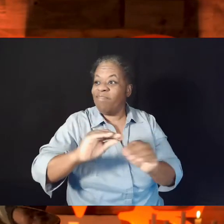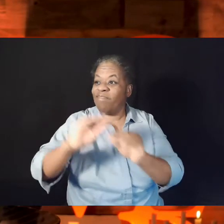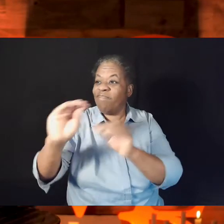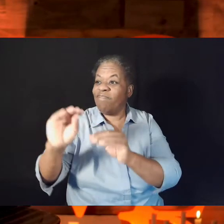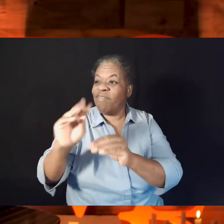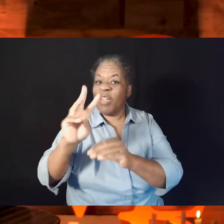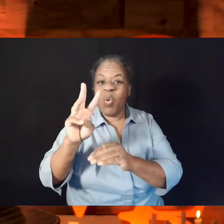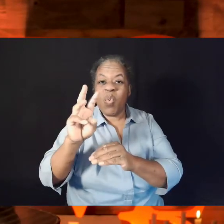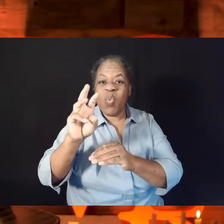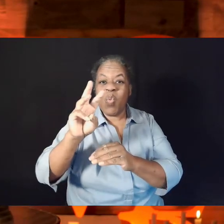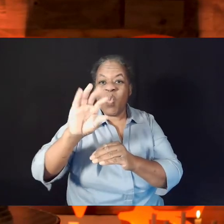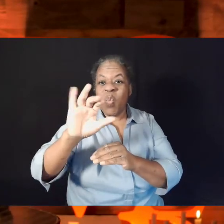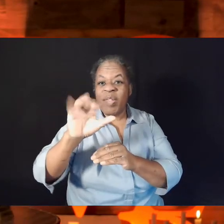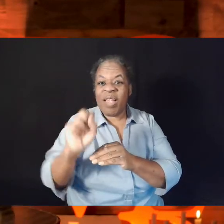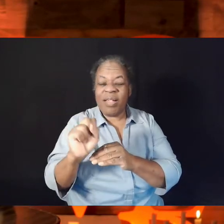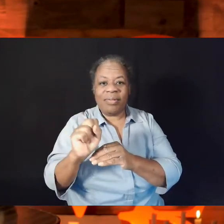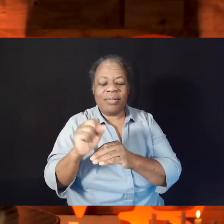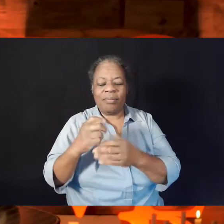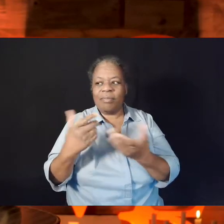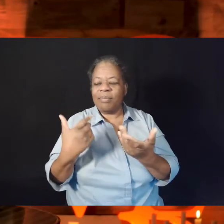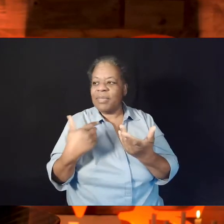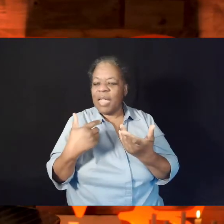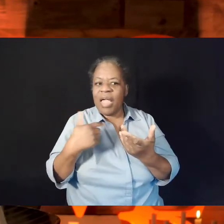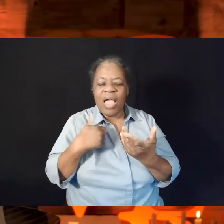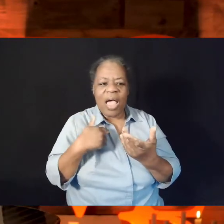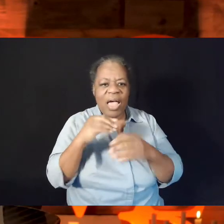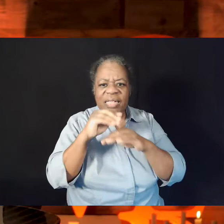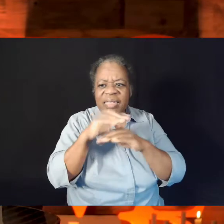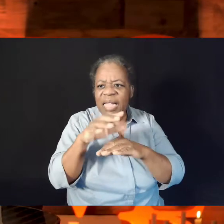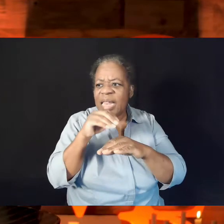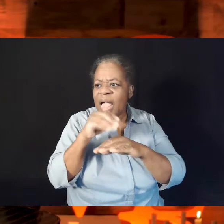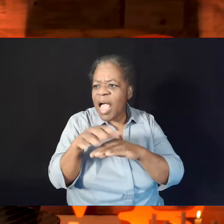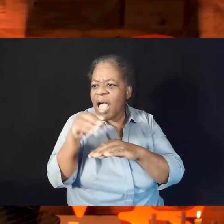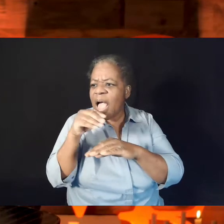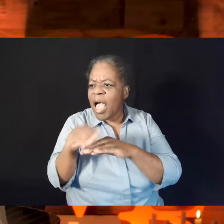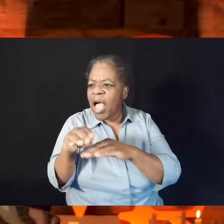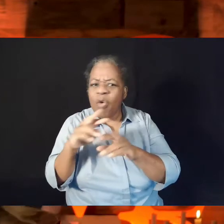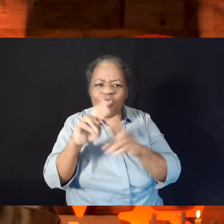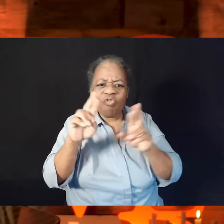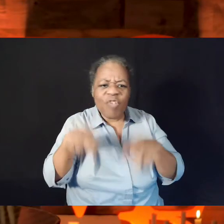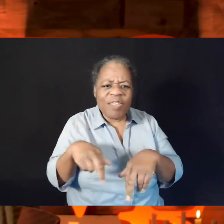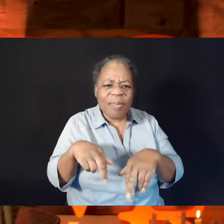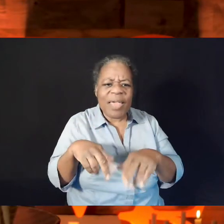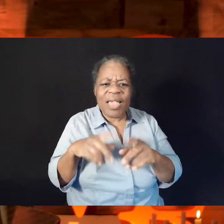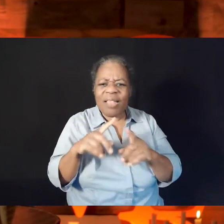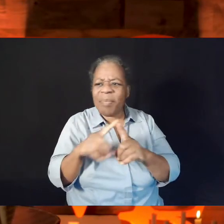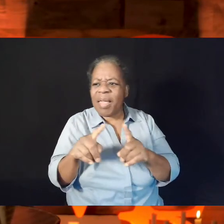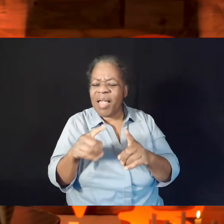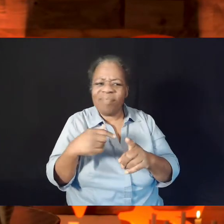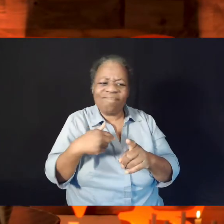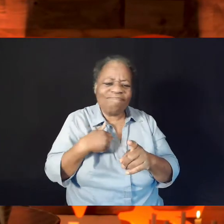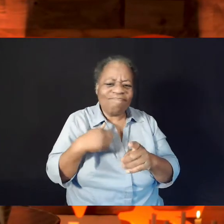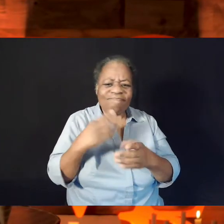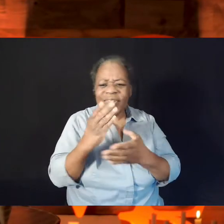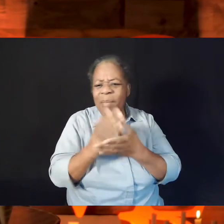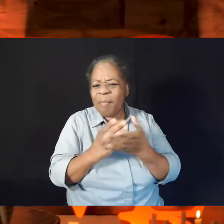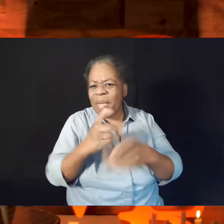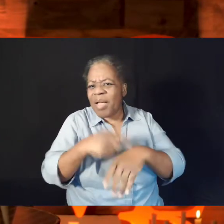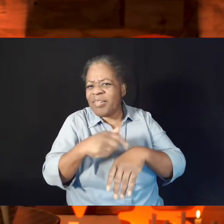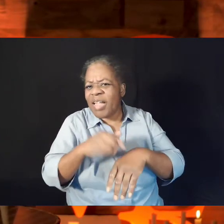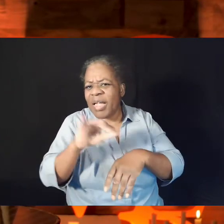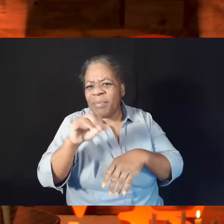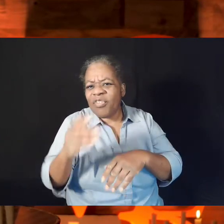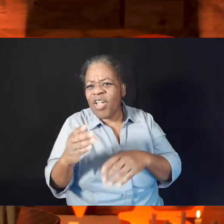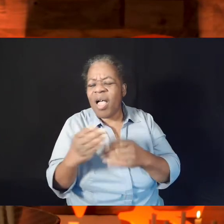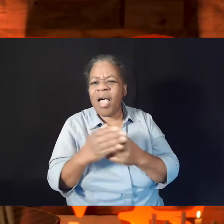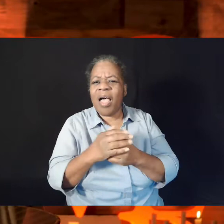out resumes and interviewing with churches, I was left with nothing except a part-time job taking orders at the Pleasant Company, the